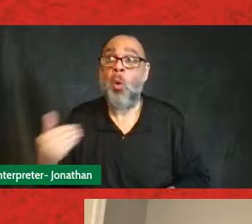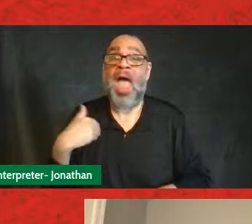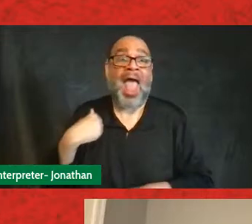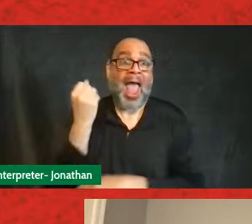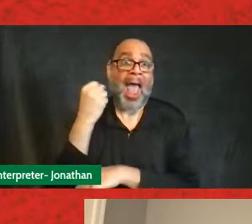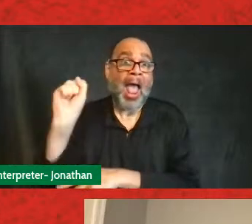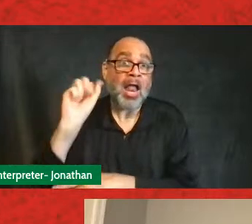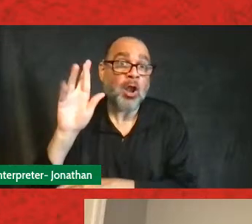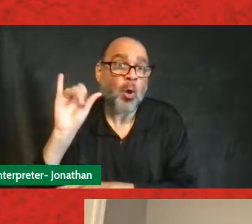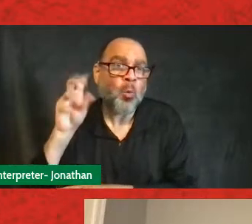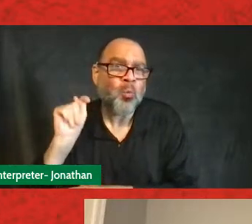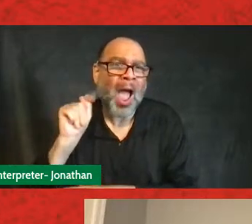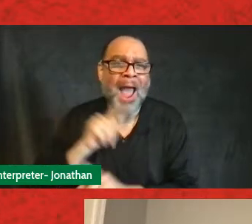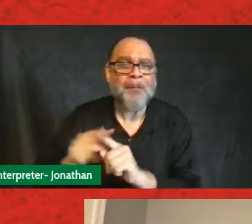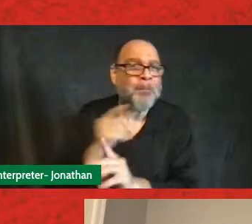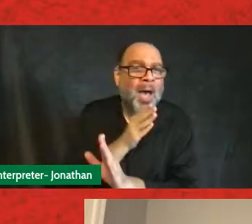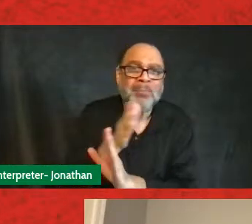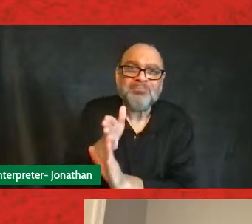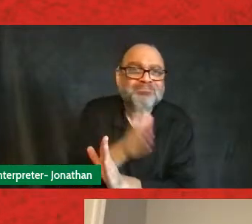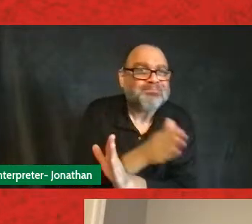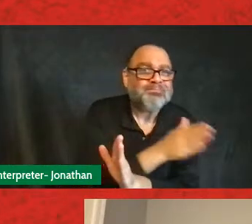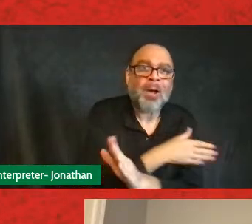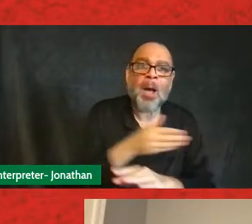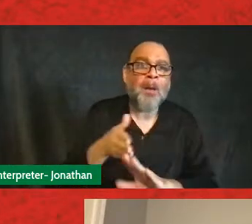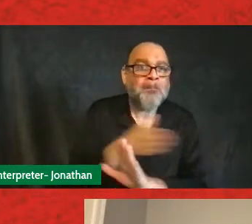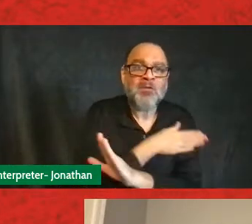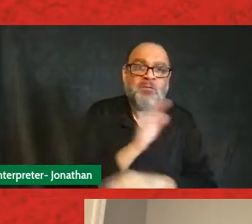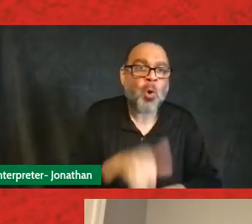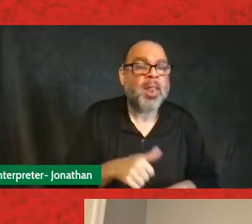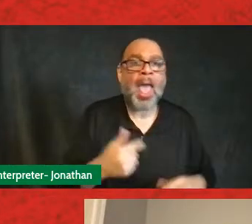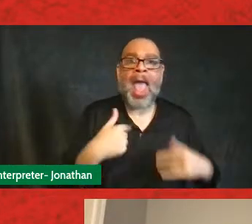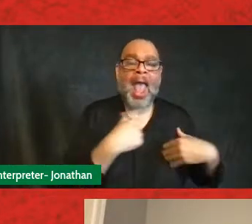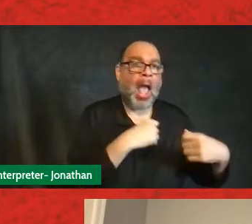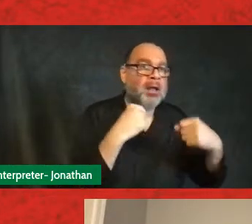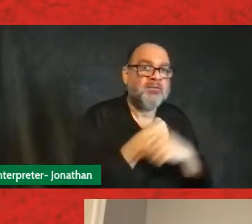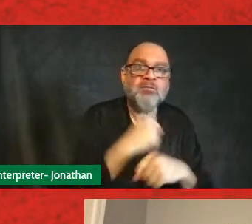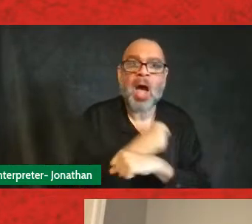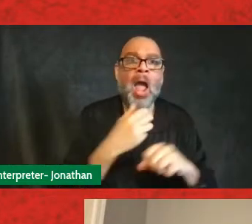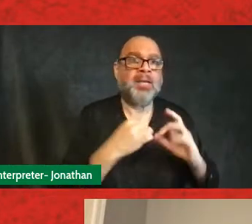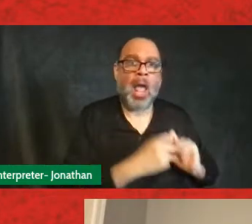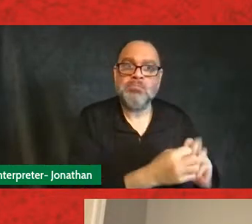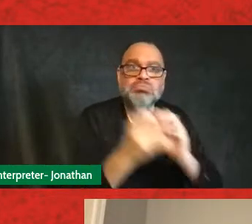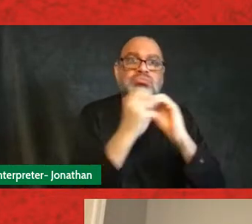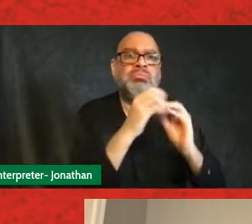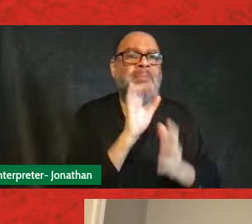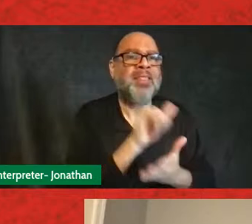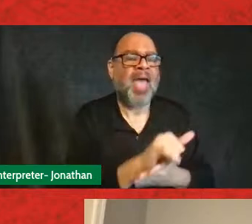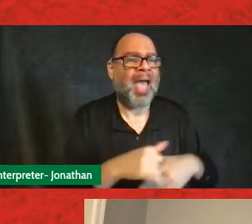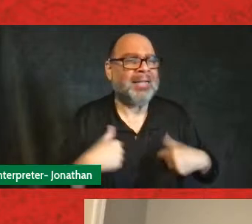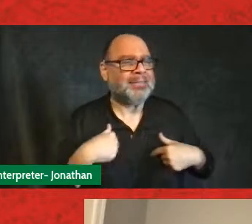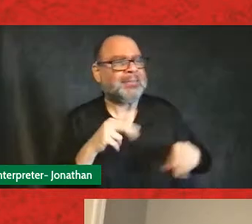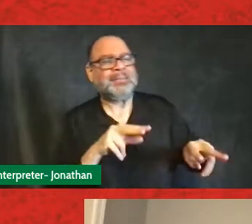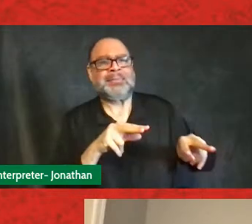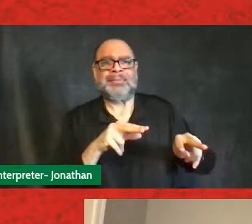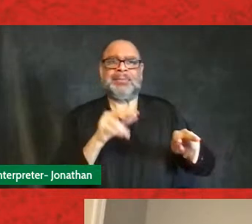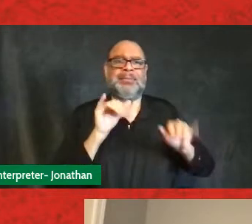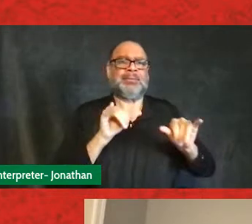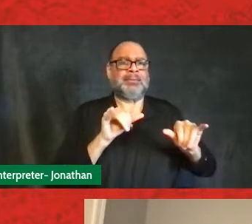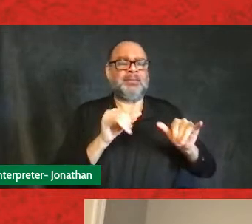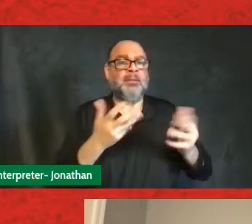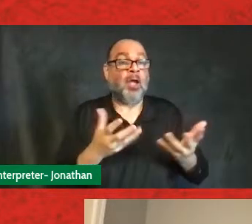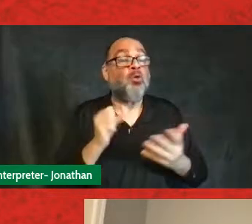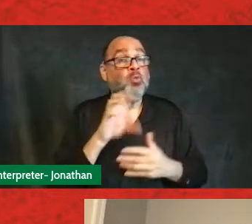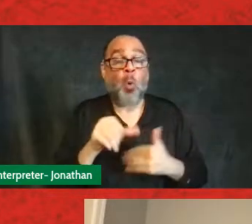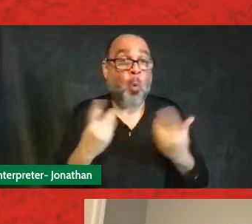all kinds of scuffles, breaking of things, beating up of people. And so what he did was he created at